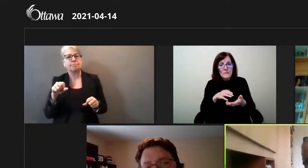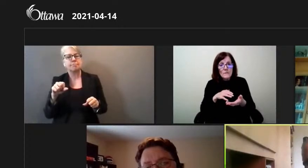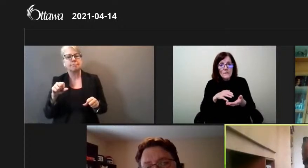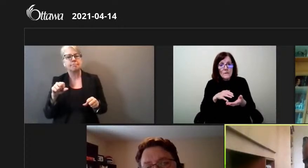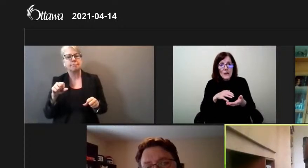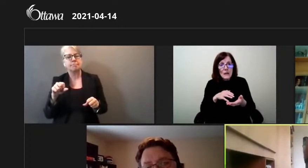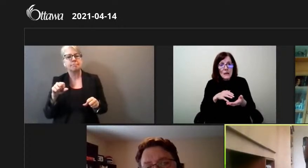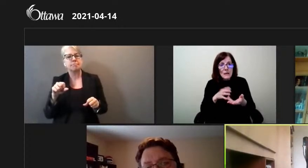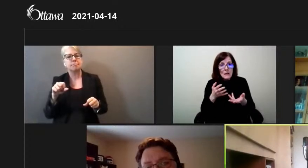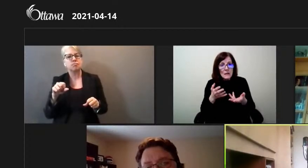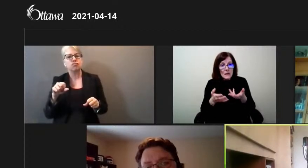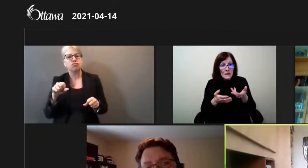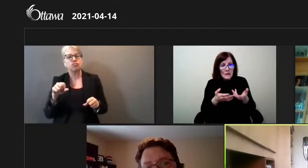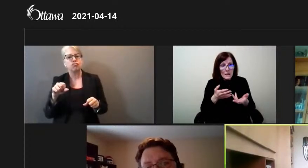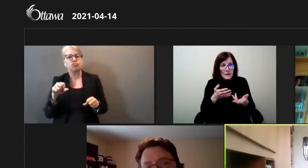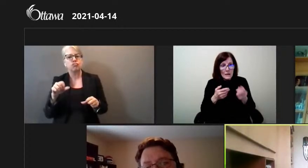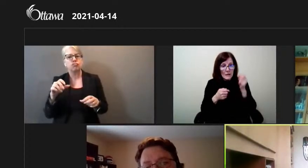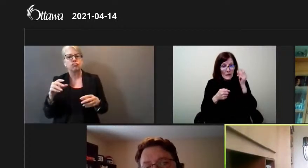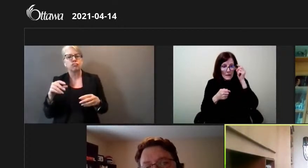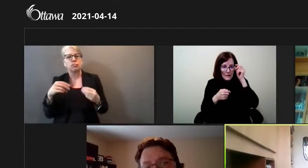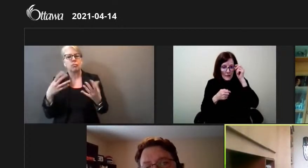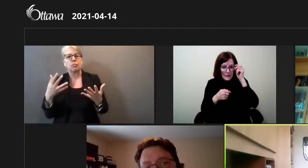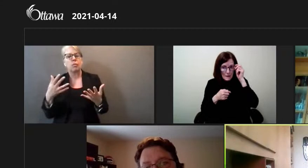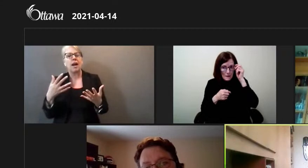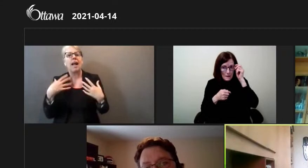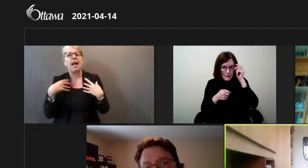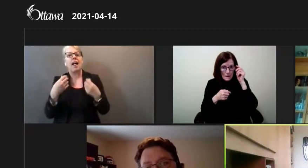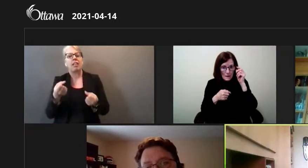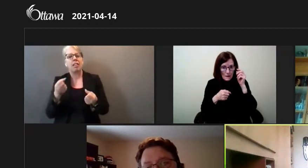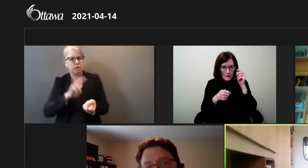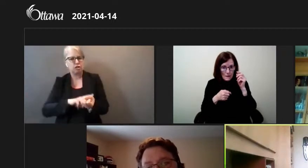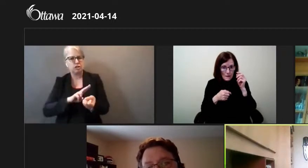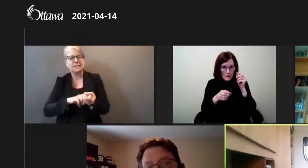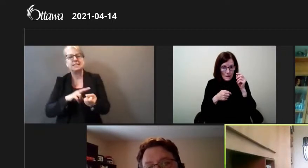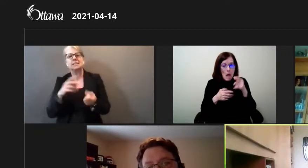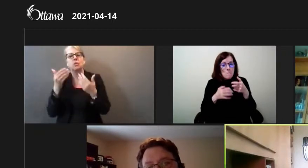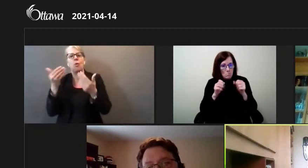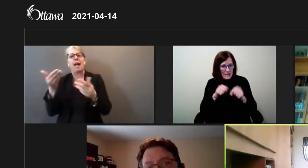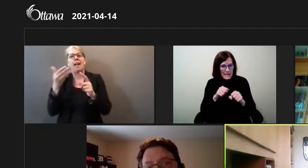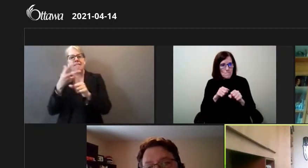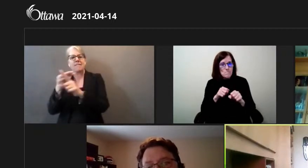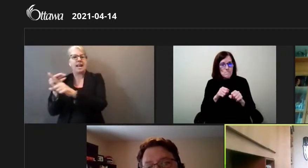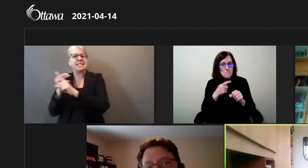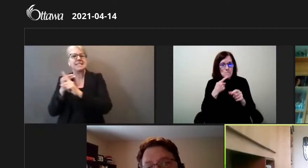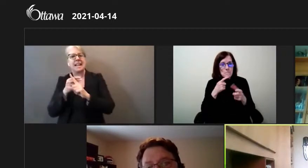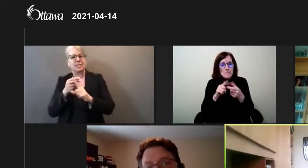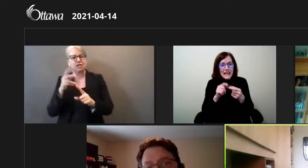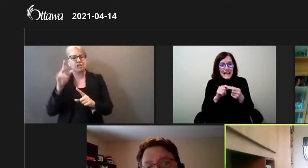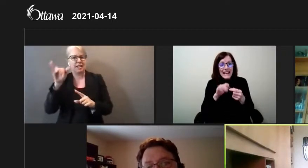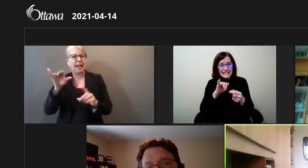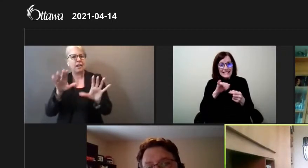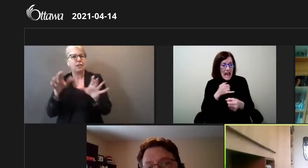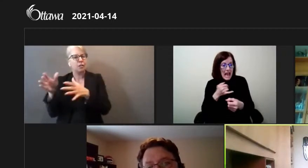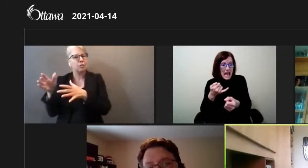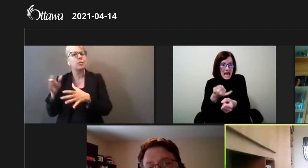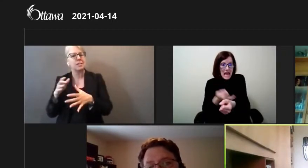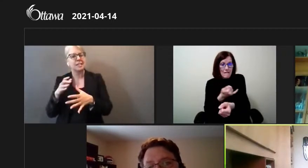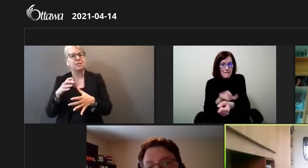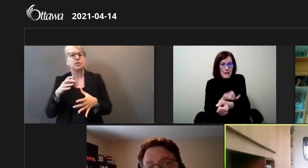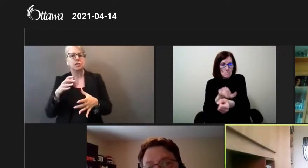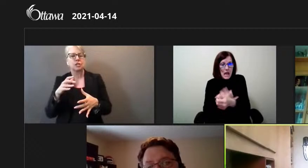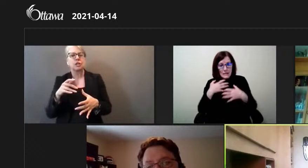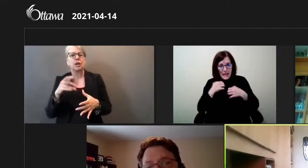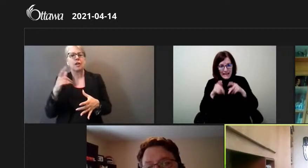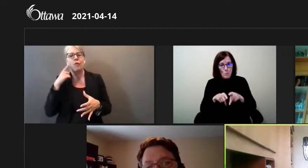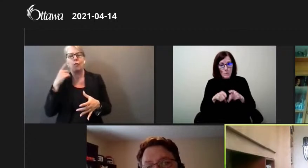a health nurse or somebody to administrate vaccination to be able to vaccinate this sector? I have in my